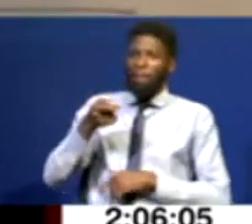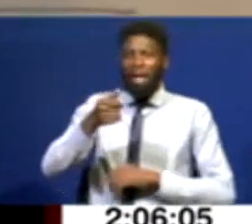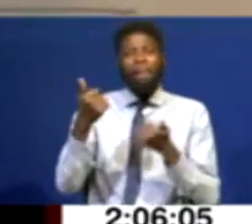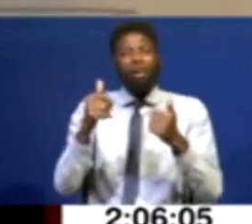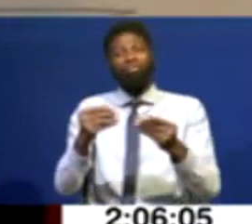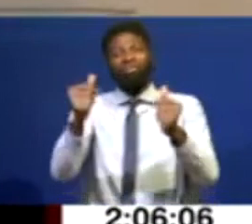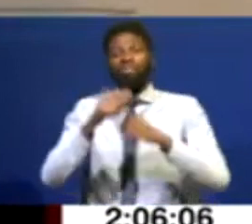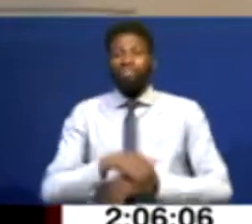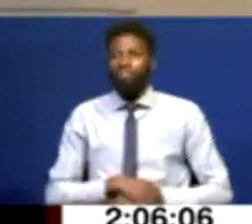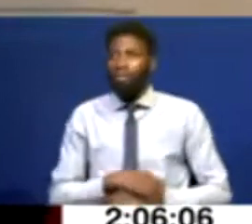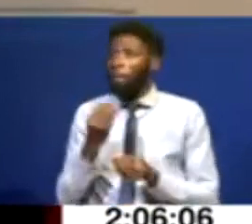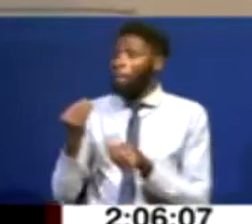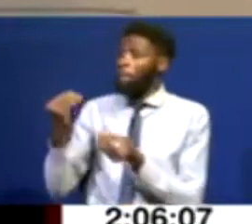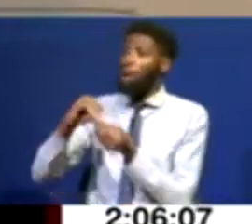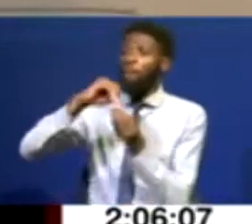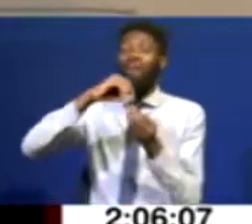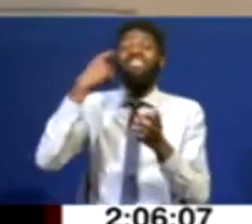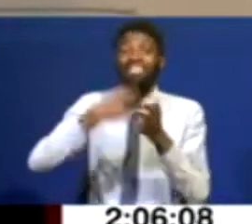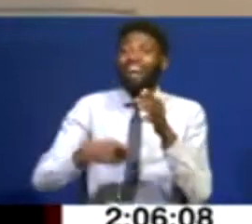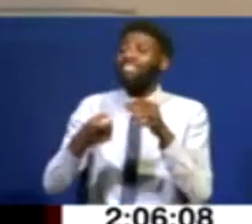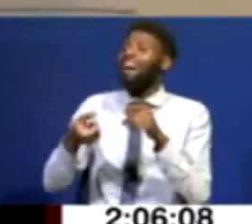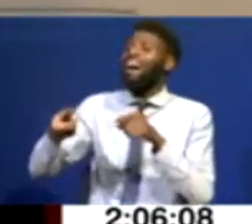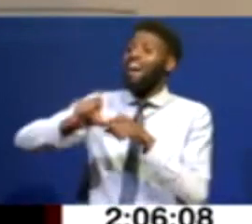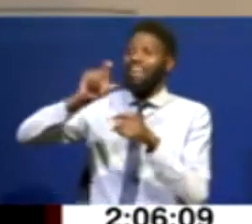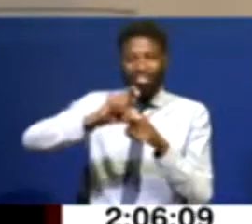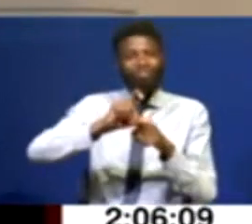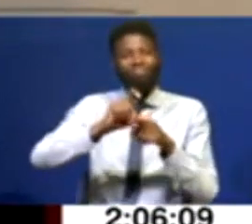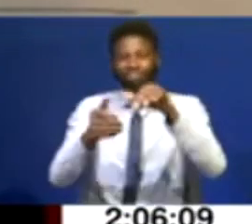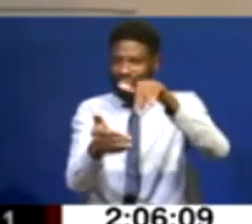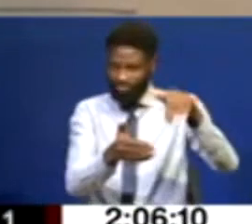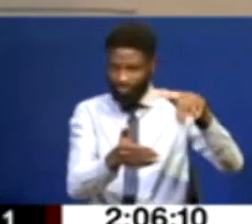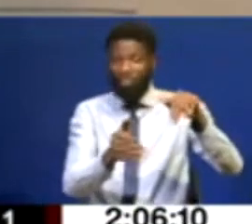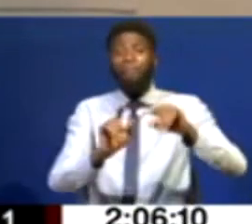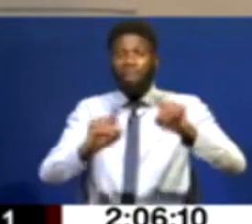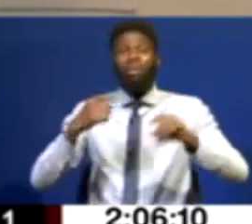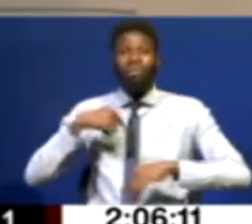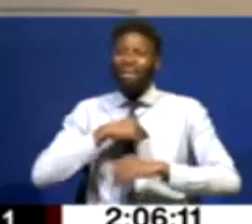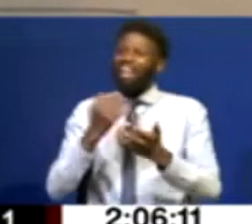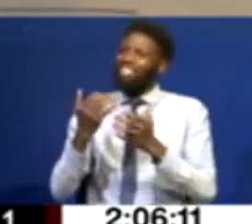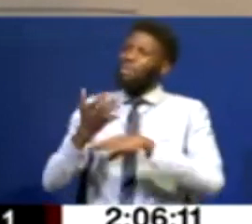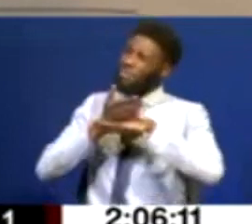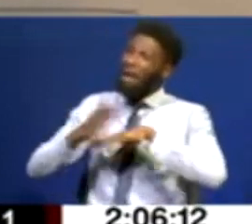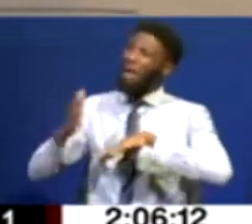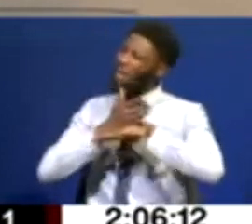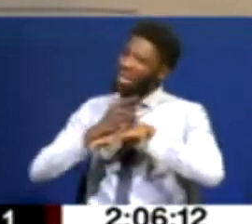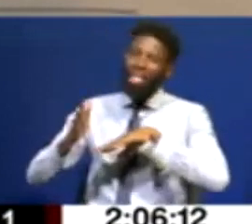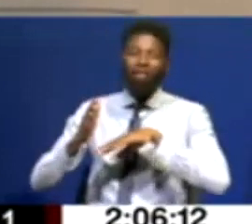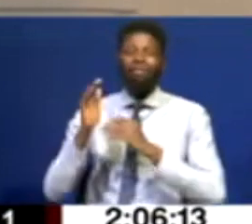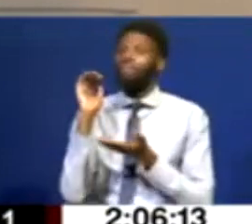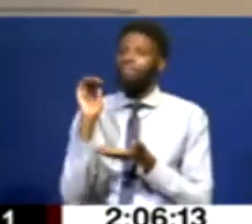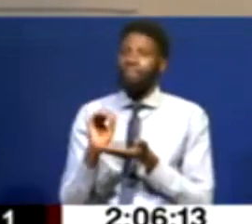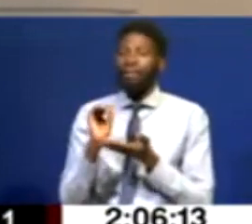Other than raising more taxes, we need to reduce waste. There is still a lot